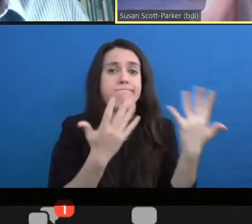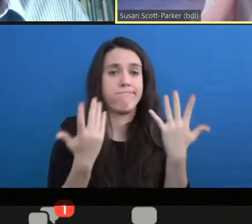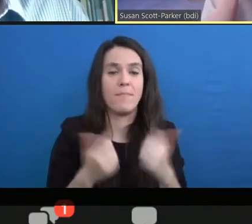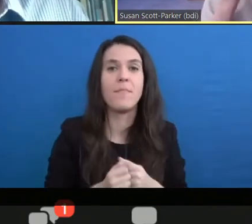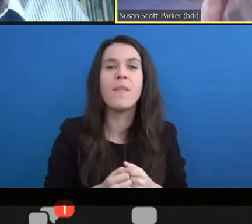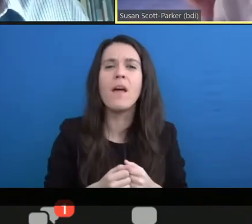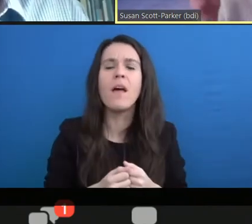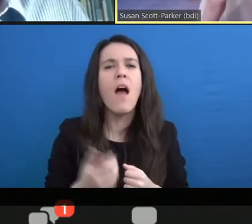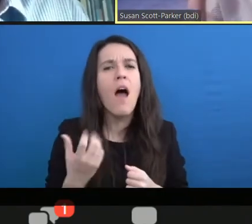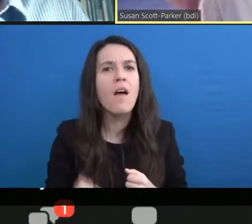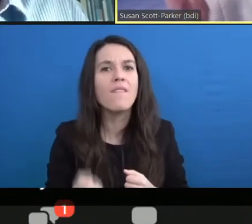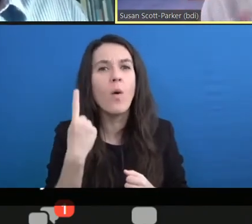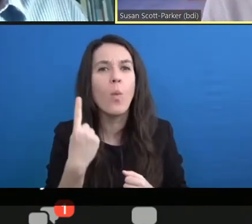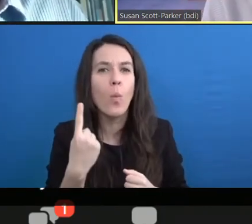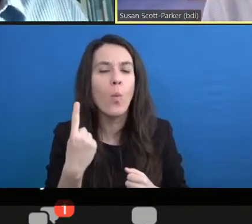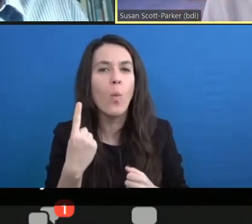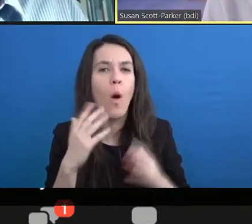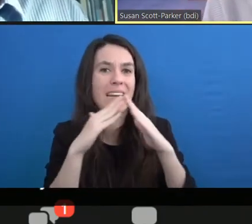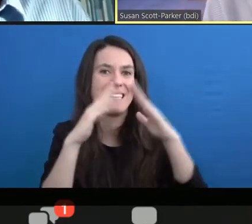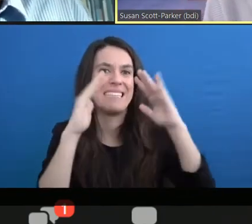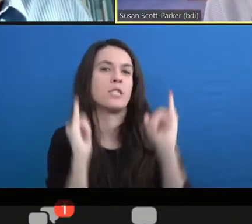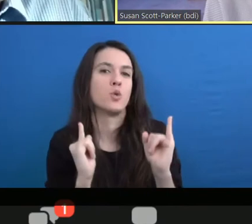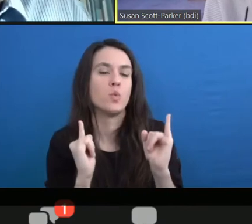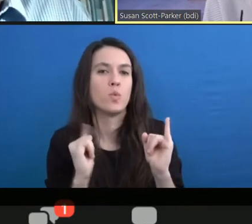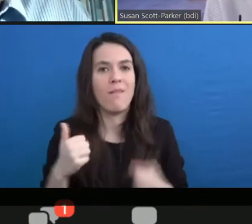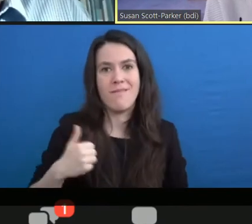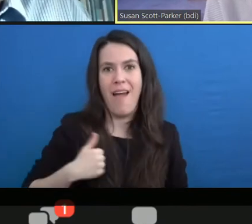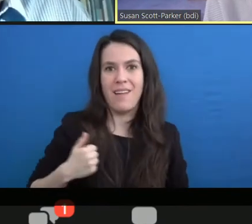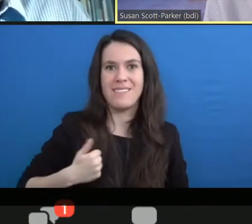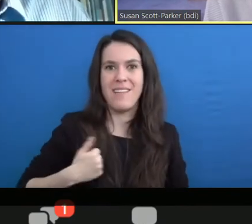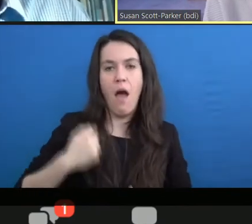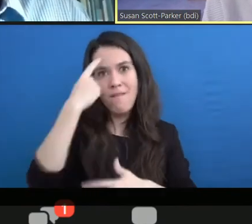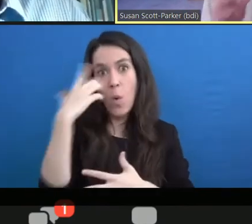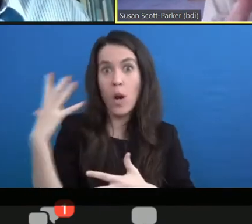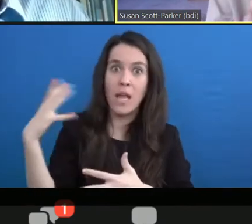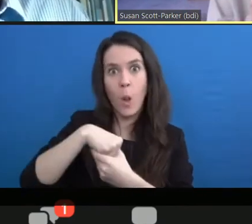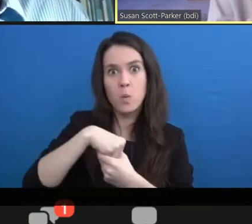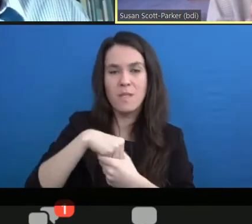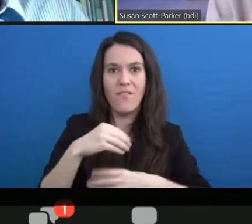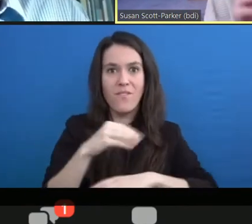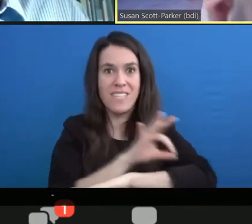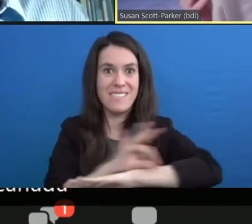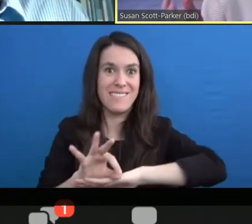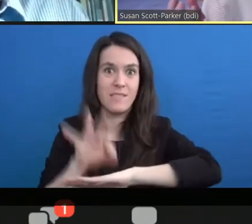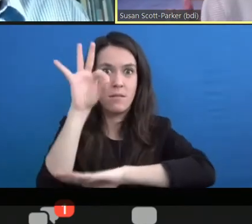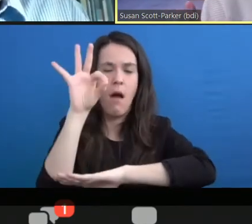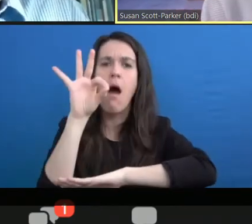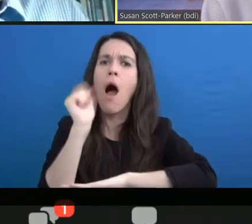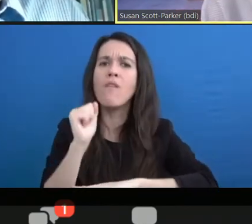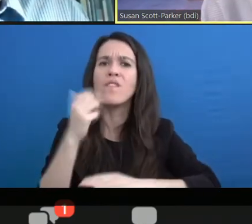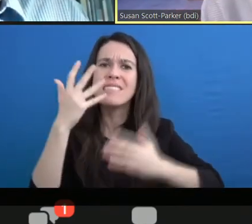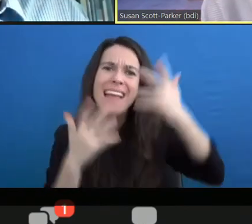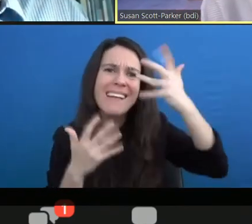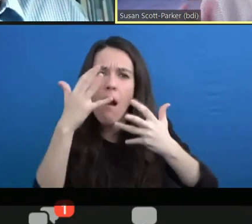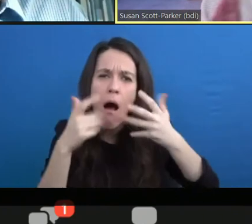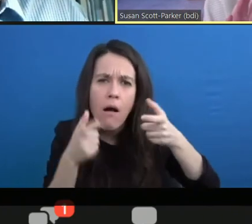for Inclusive Design in Canada is doing some very good work on this as a data scientist, looking at how you